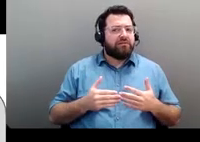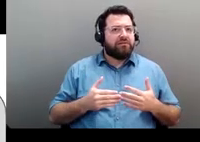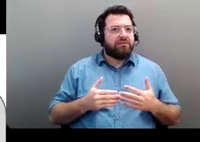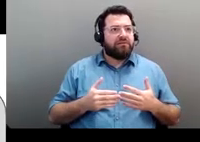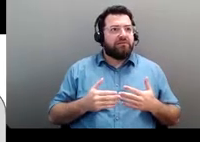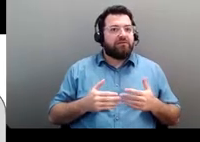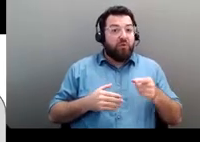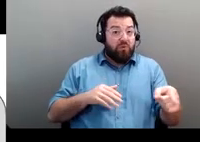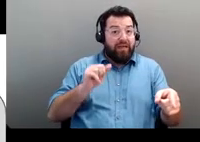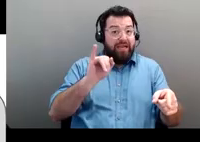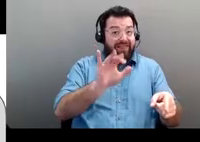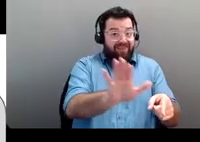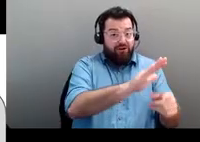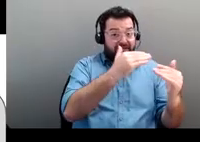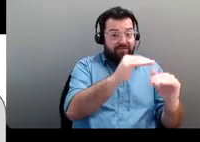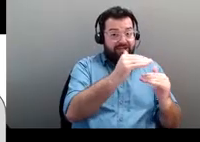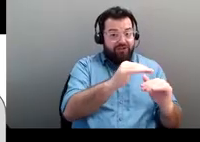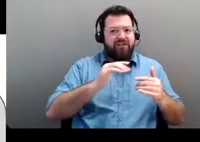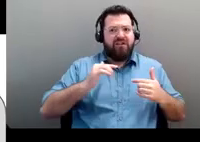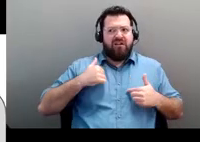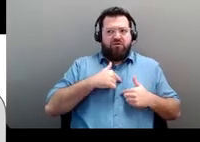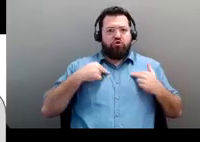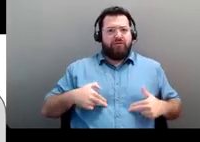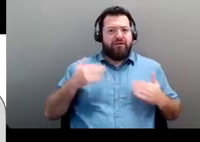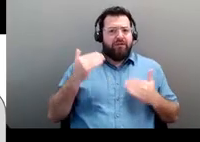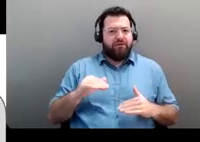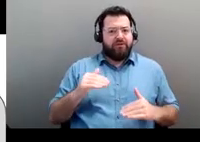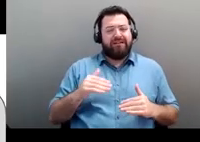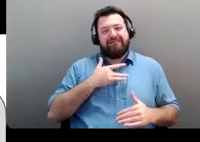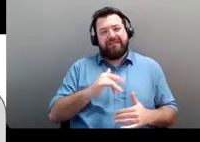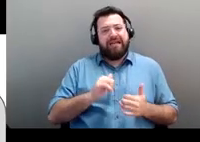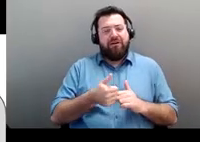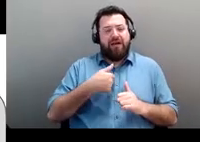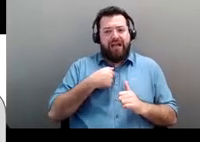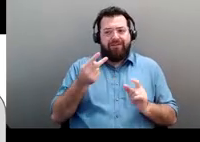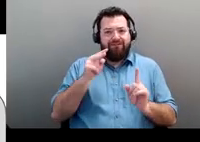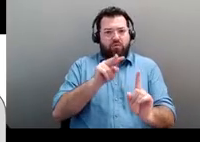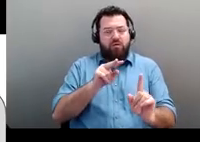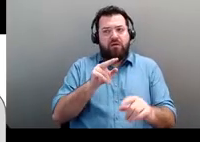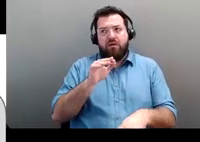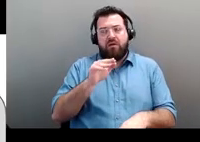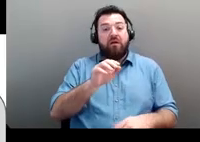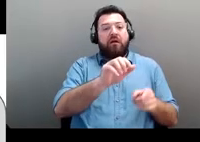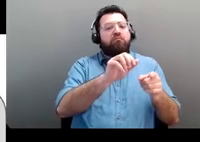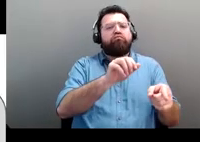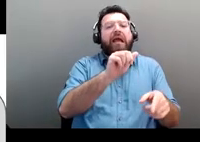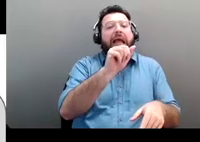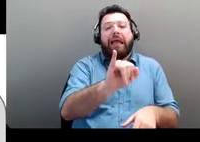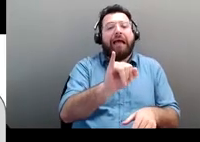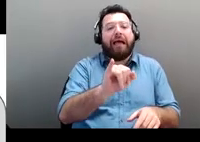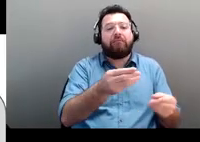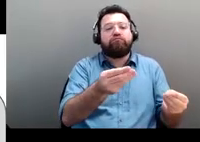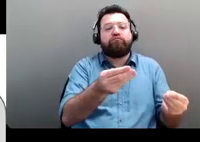think of that is that AI can give you a really quick